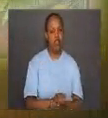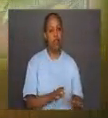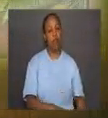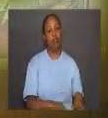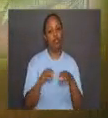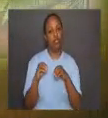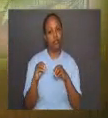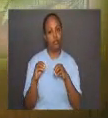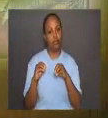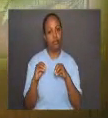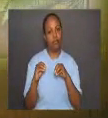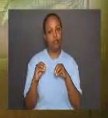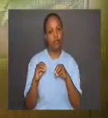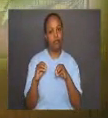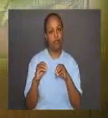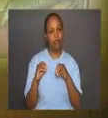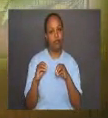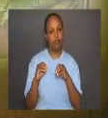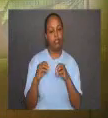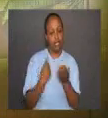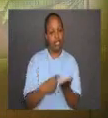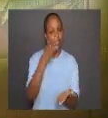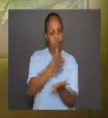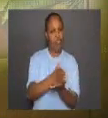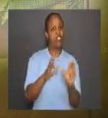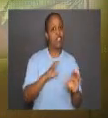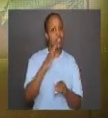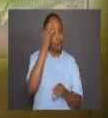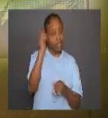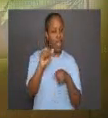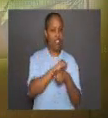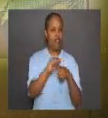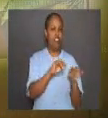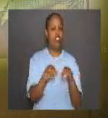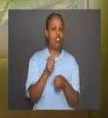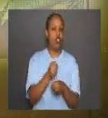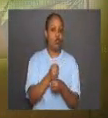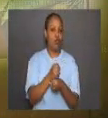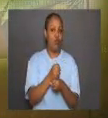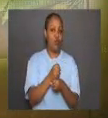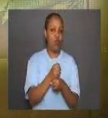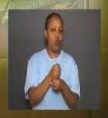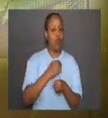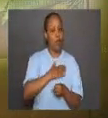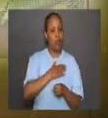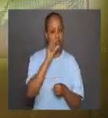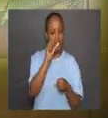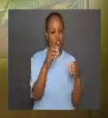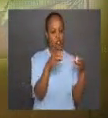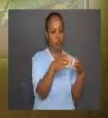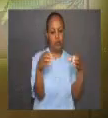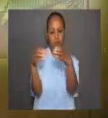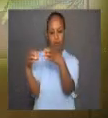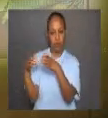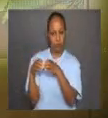Students, let us pause for an activity. please form small groups of 3